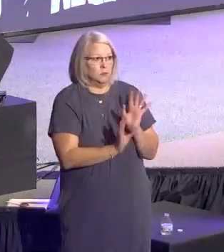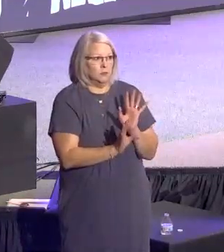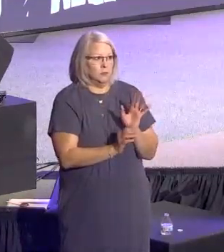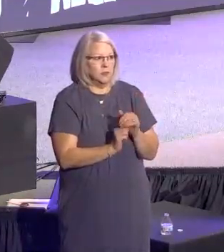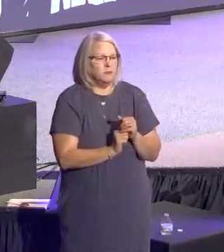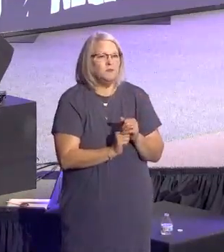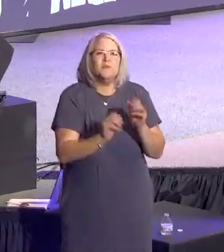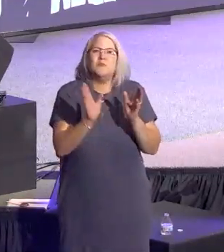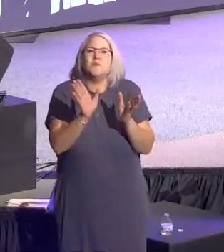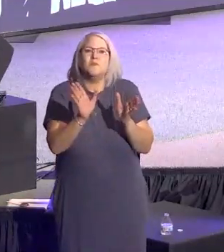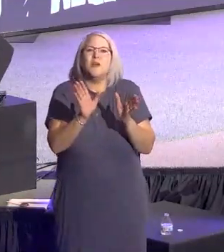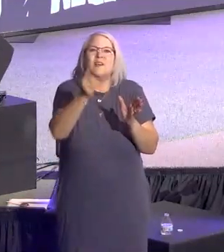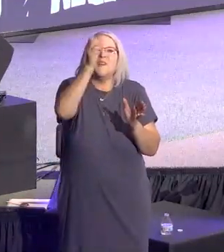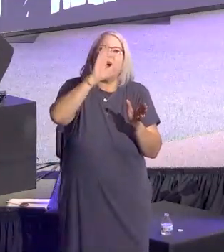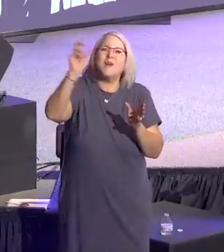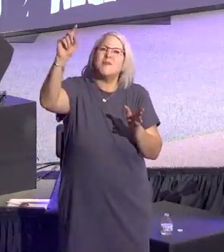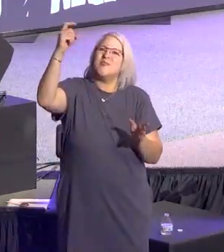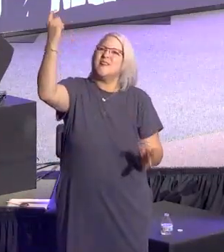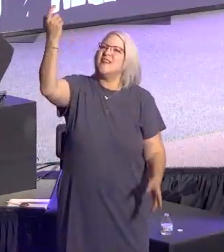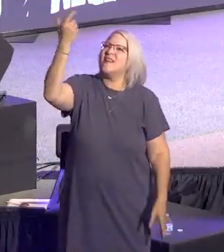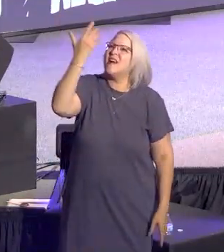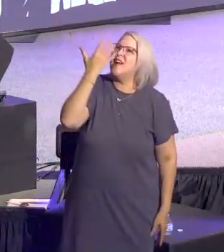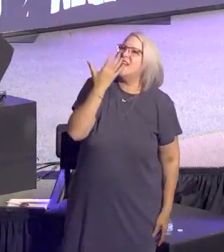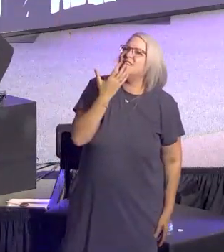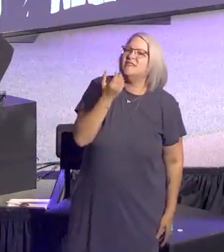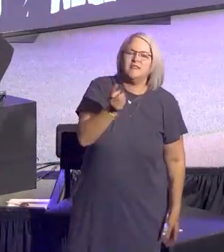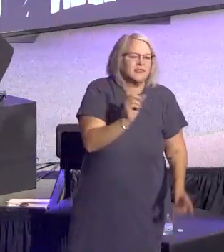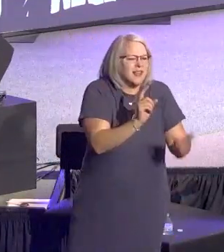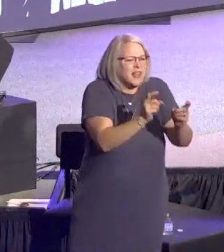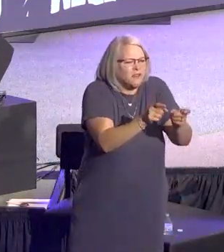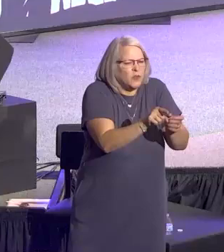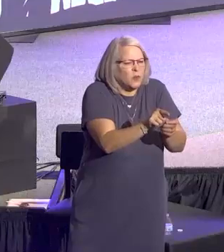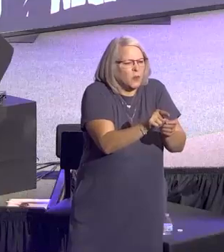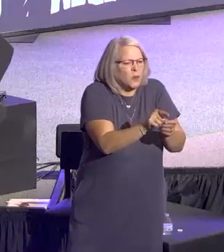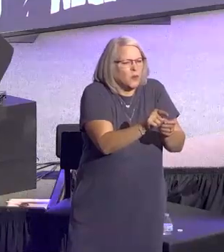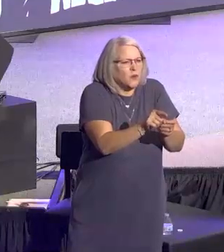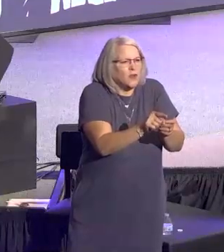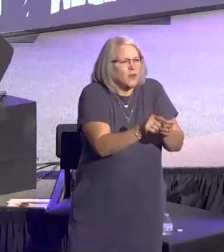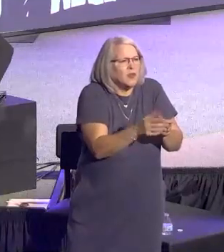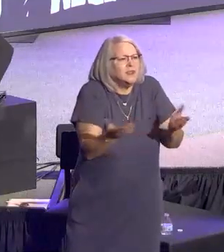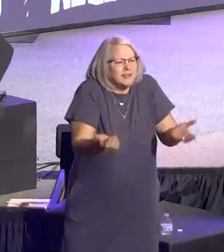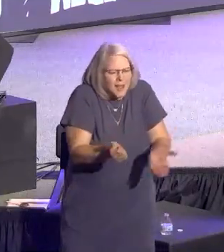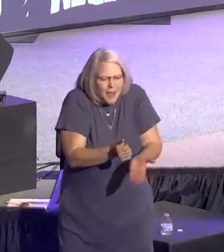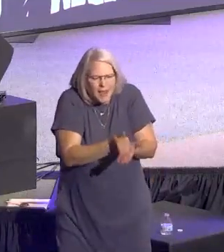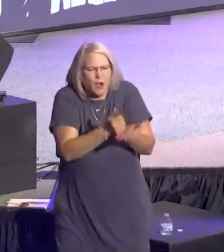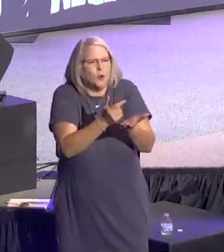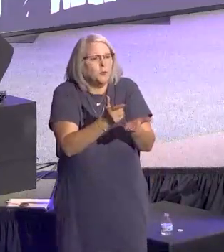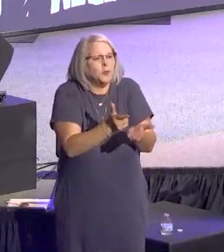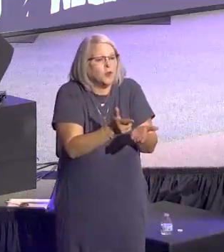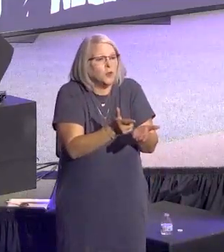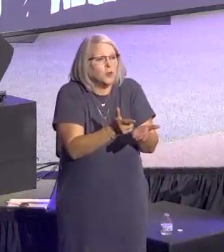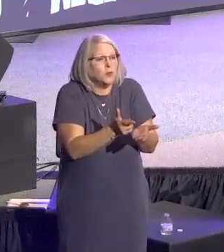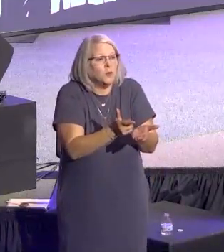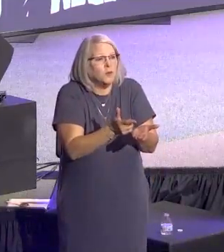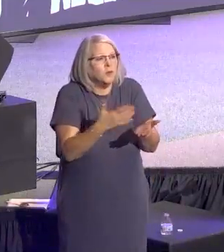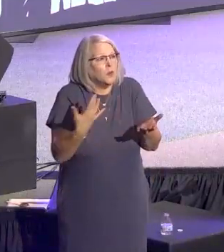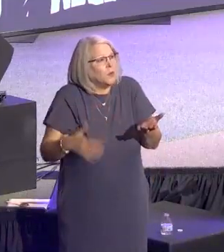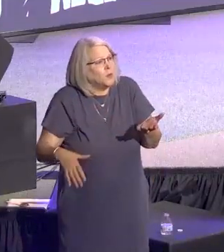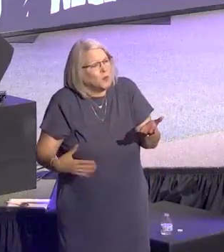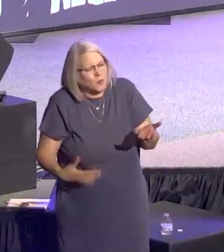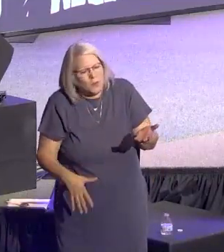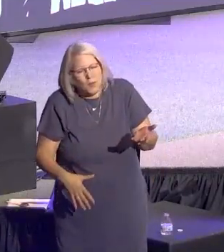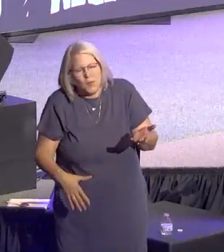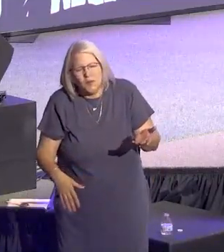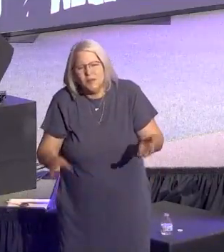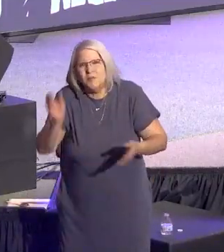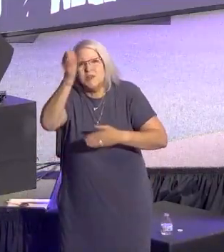He will give you the grace to navigate that temptation, to deal with the issues you deal with by the grace of God, by